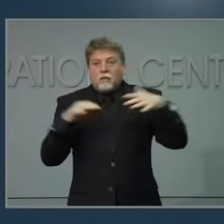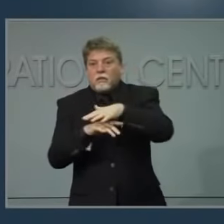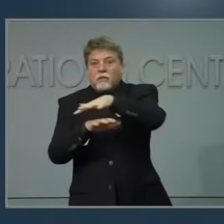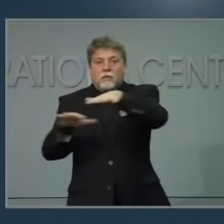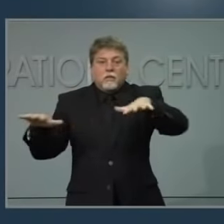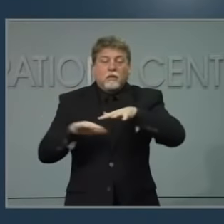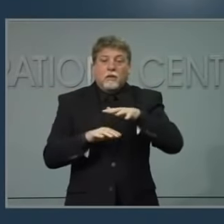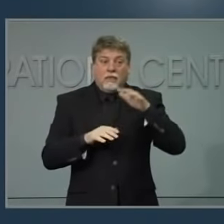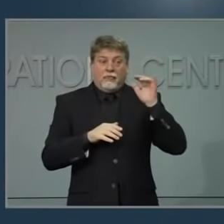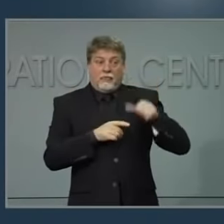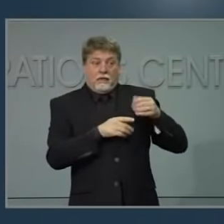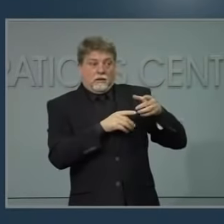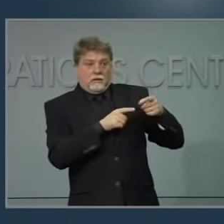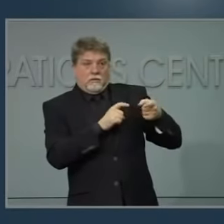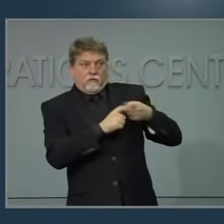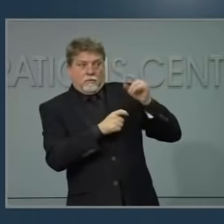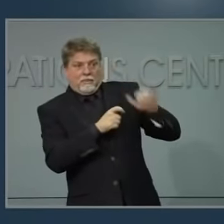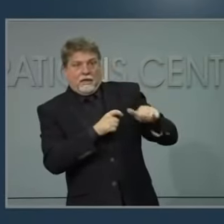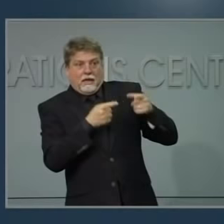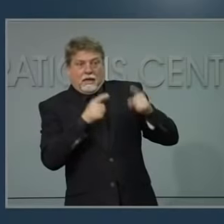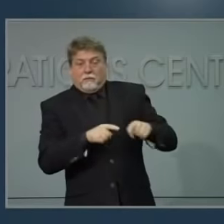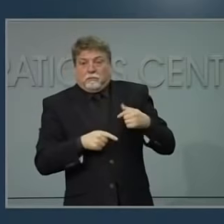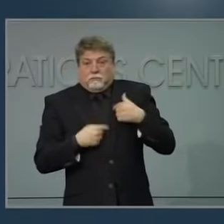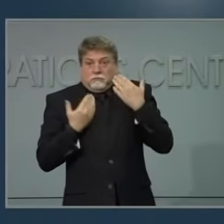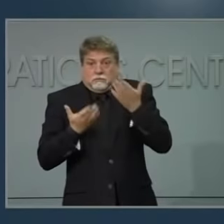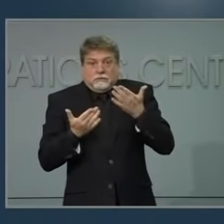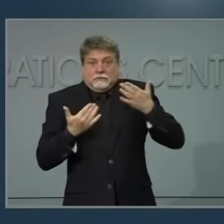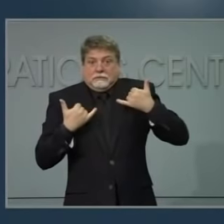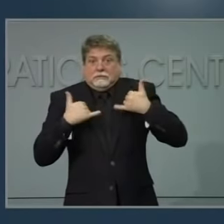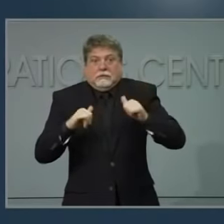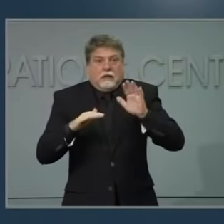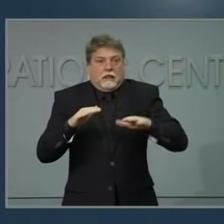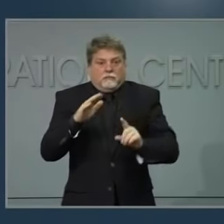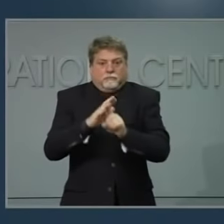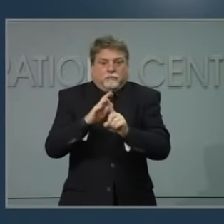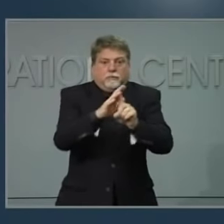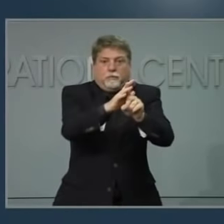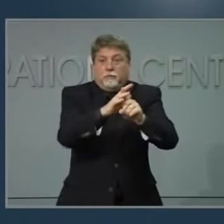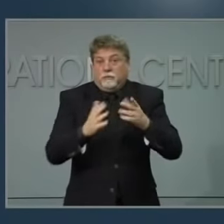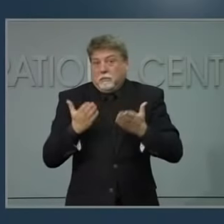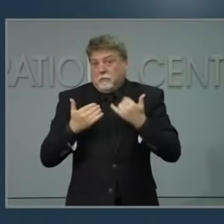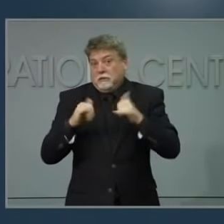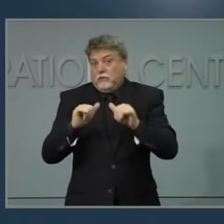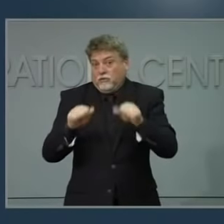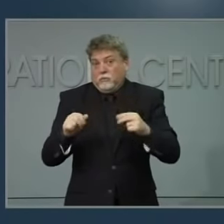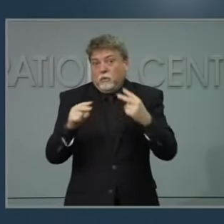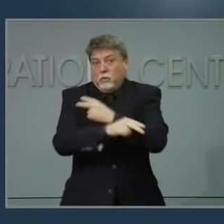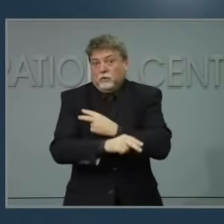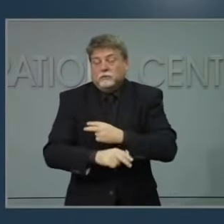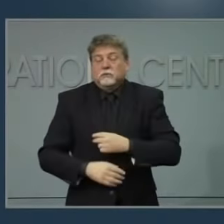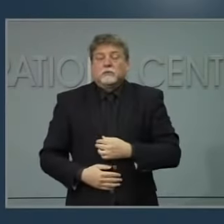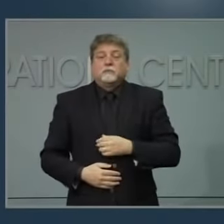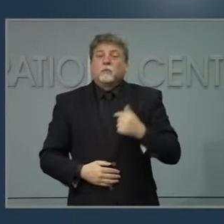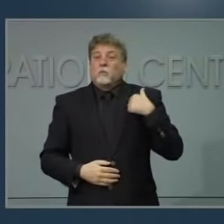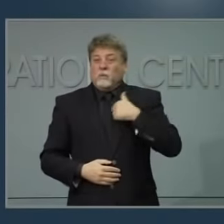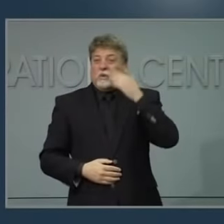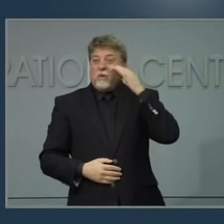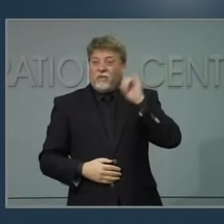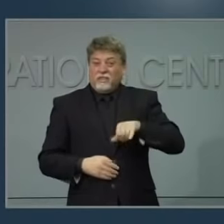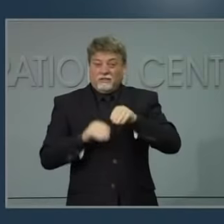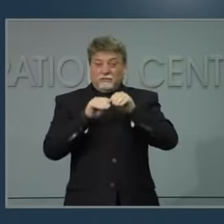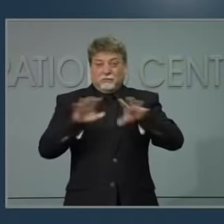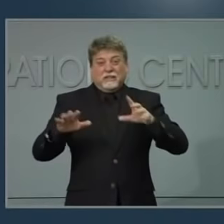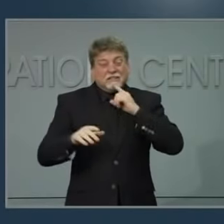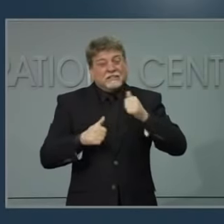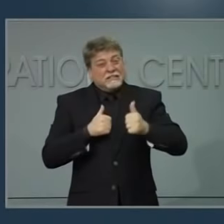a global pandemic. This virus is highly contagious and dangerous, but we can slow it down. Do